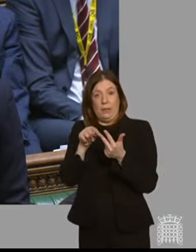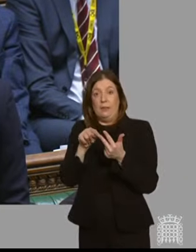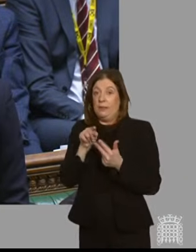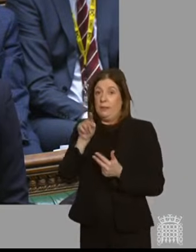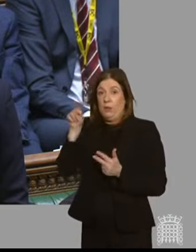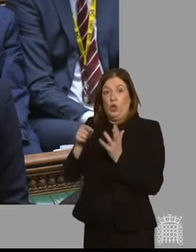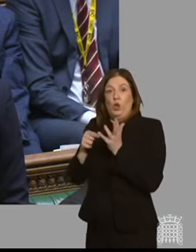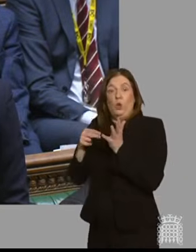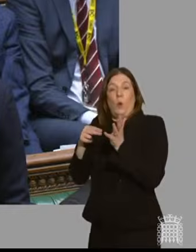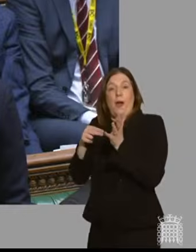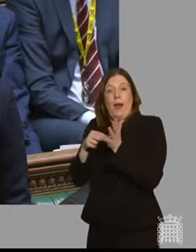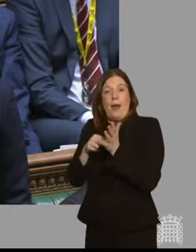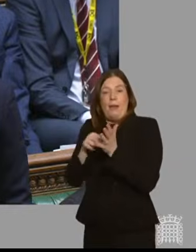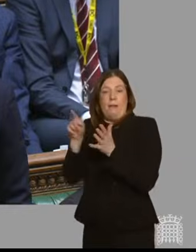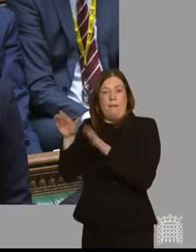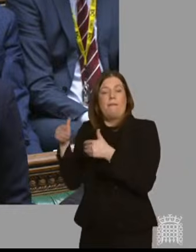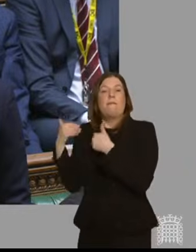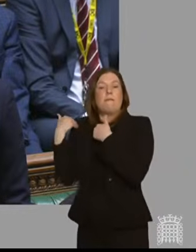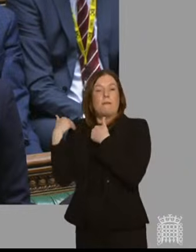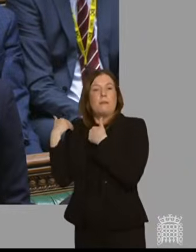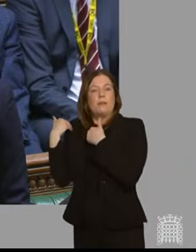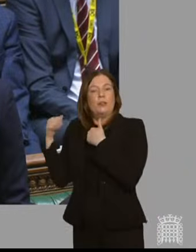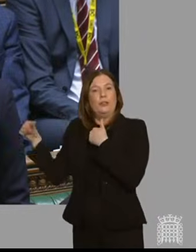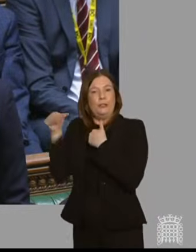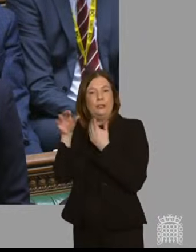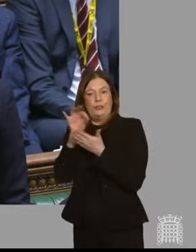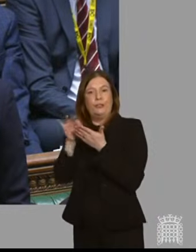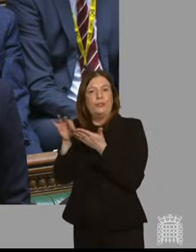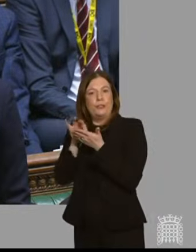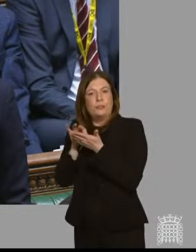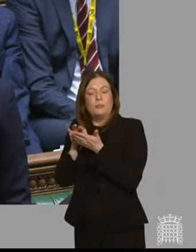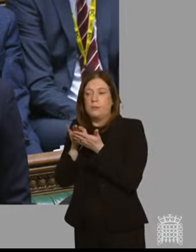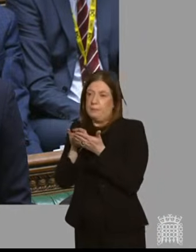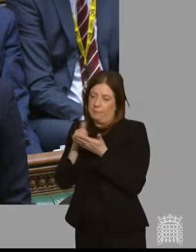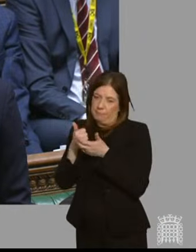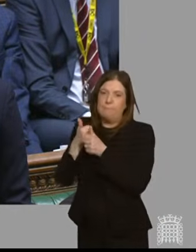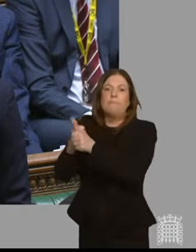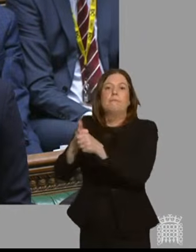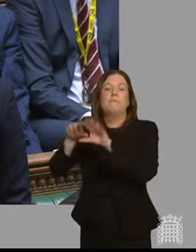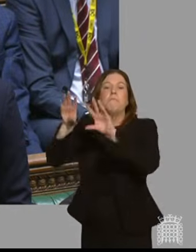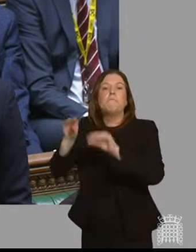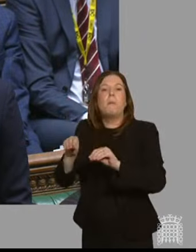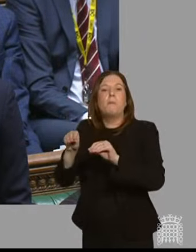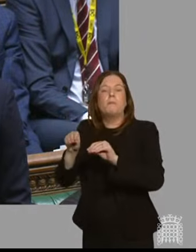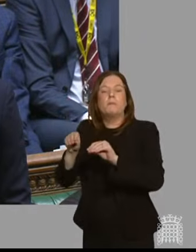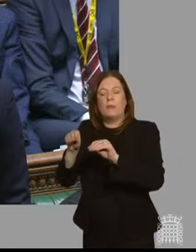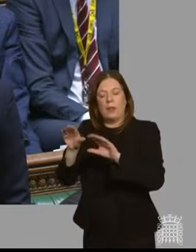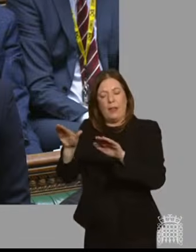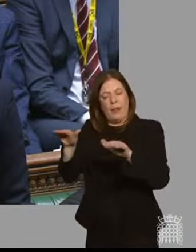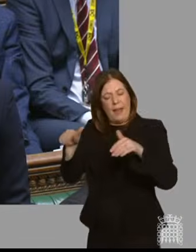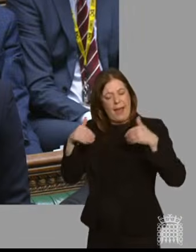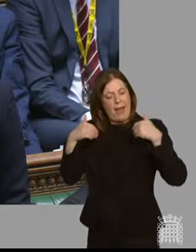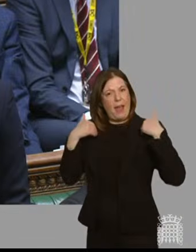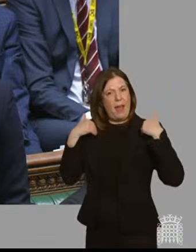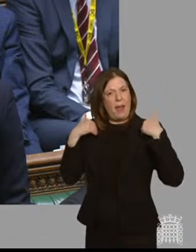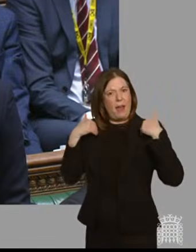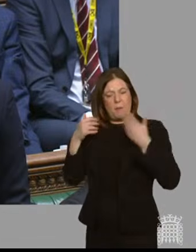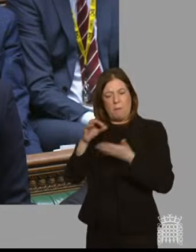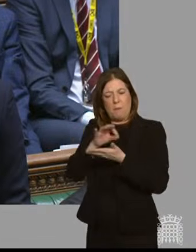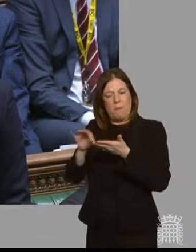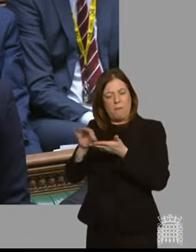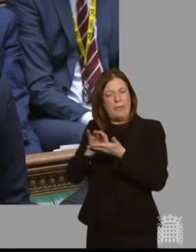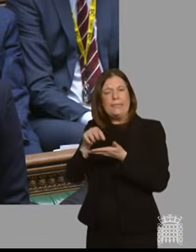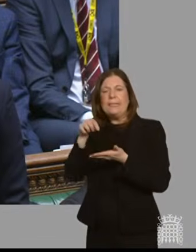voted for a ceasefire. Abstentionism is not leadership. So can I ask the Prime